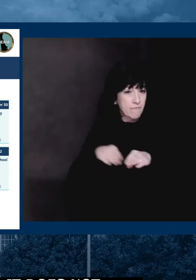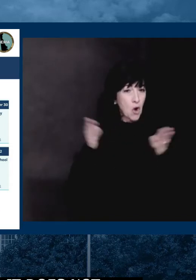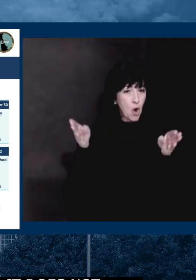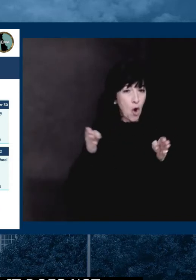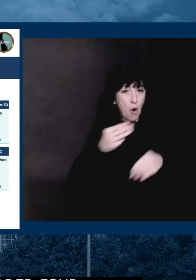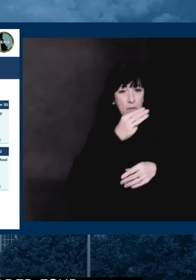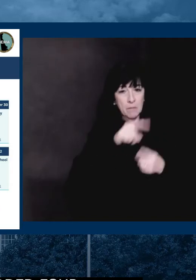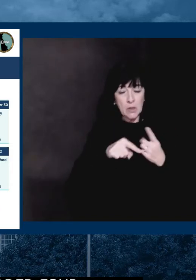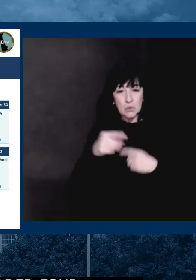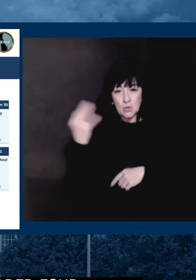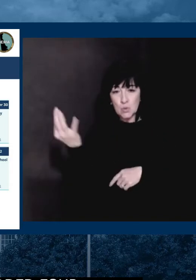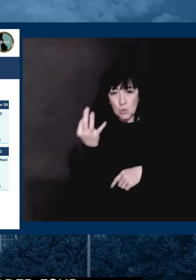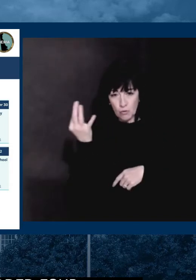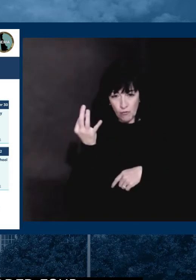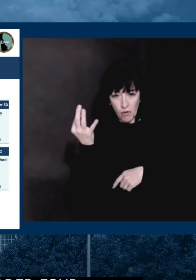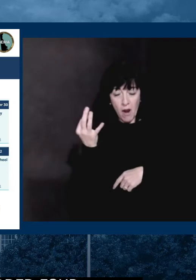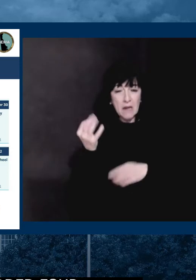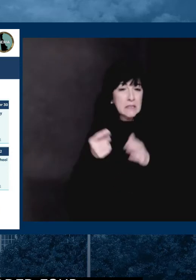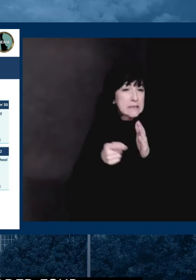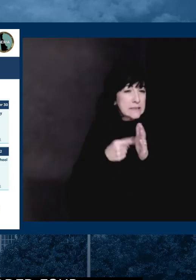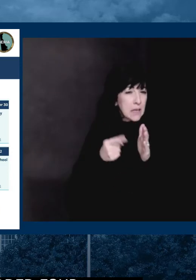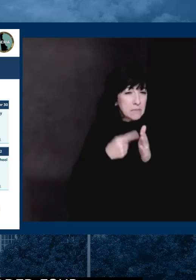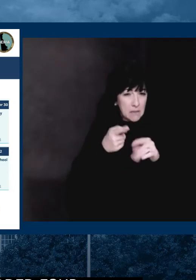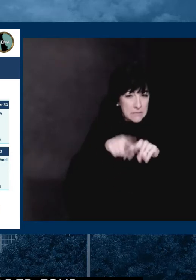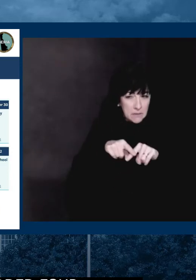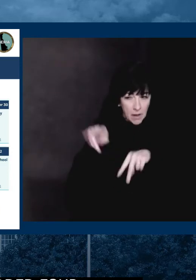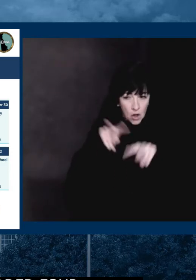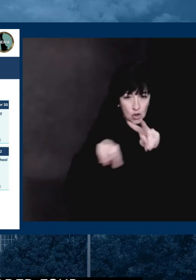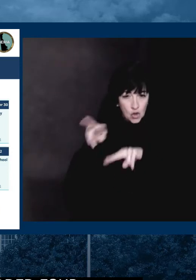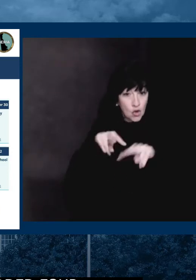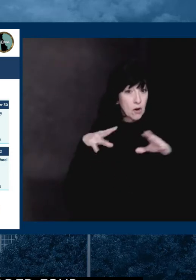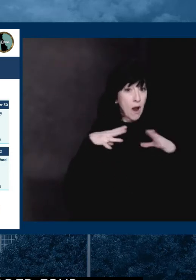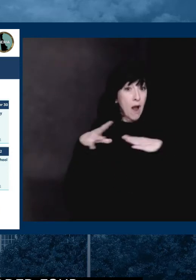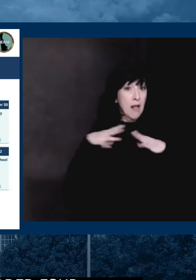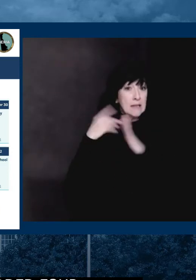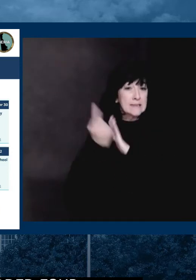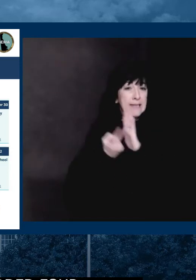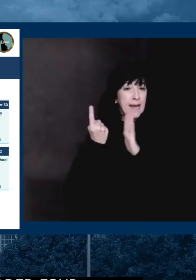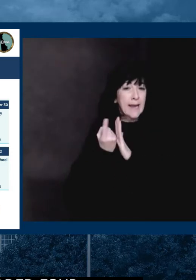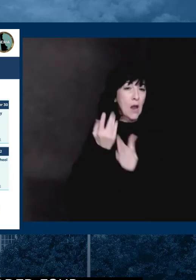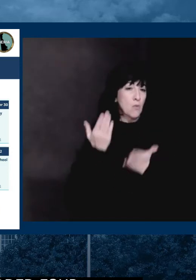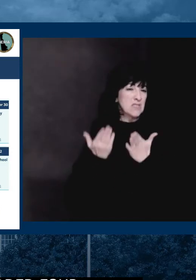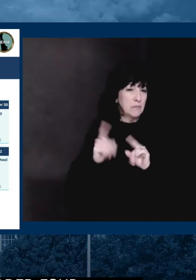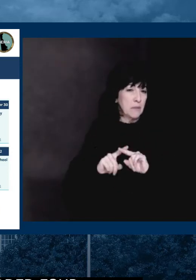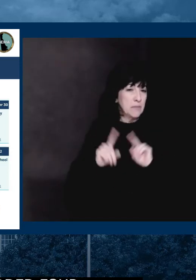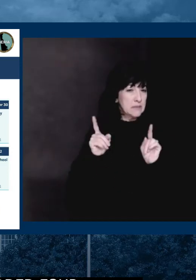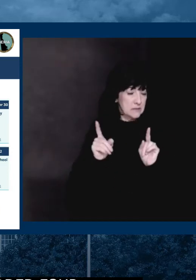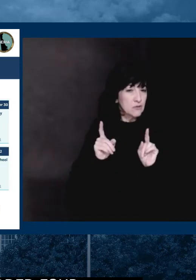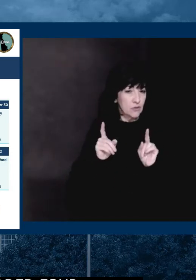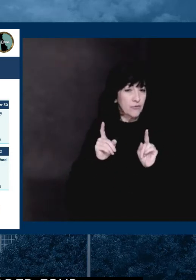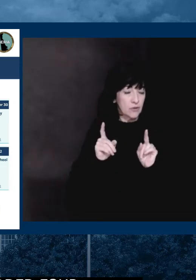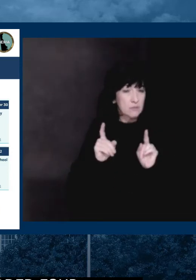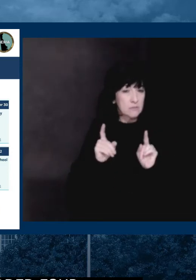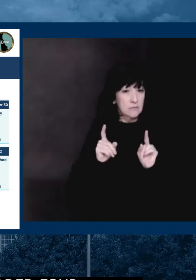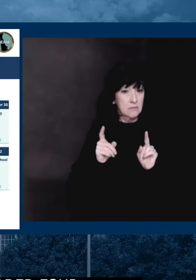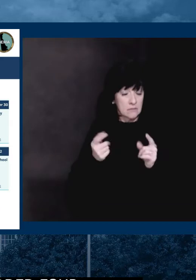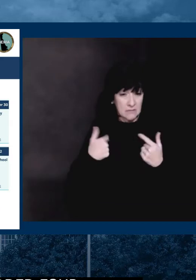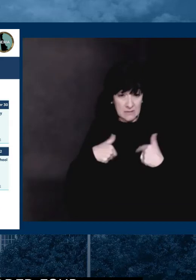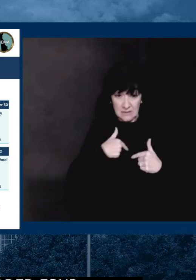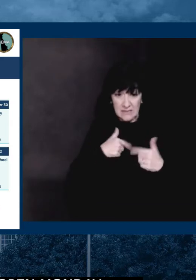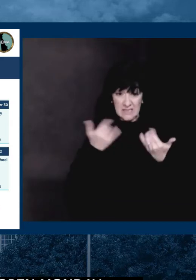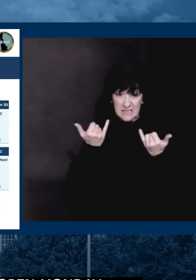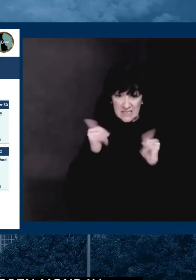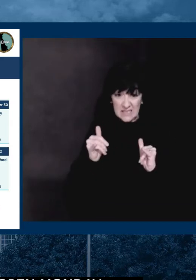So this is, the high throughput events that we're still seeing, thousands of people a day.